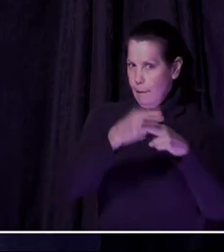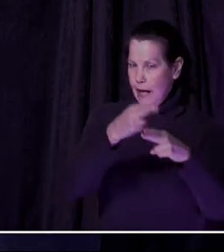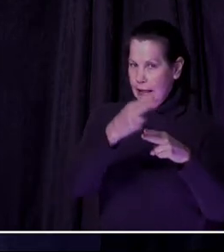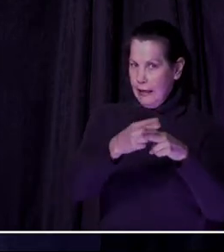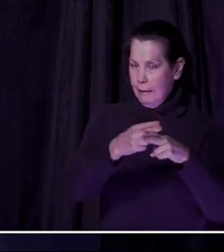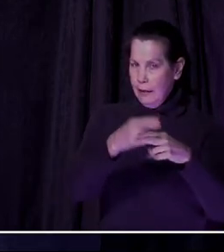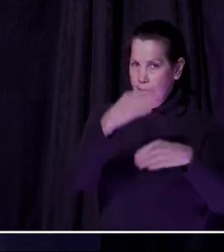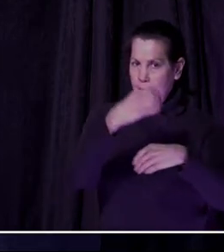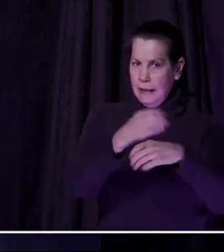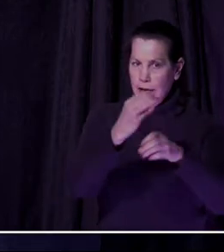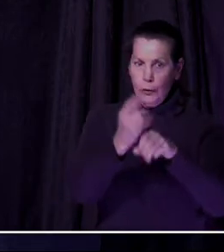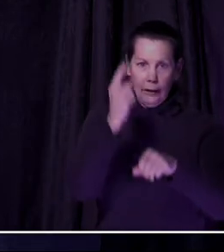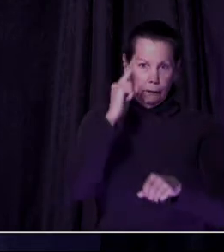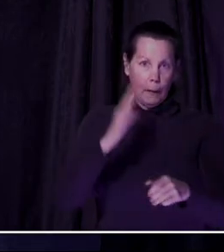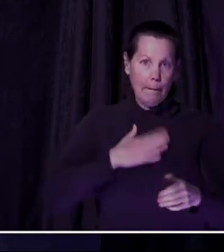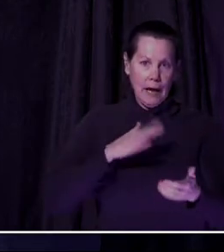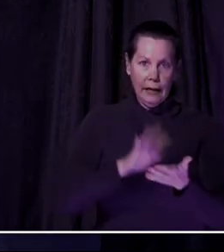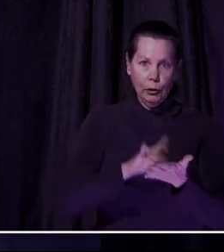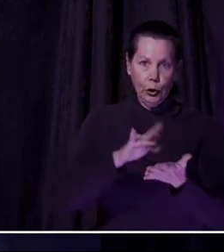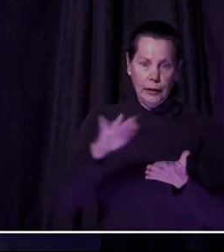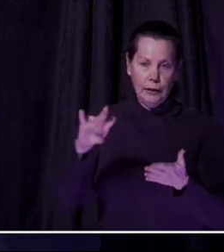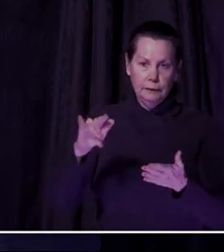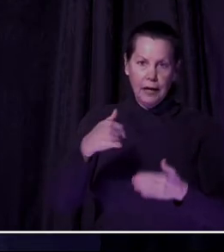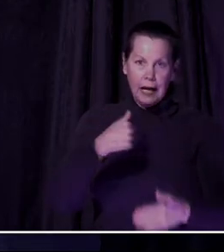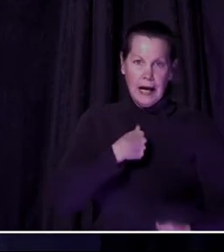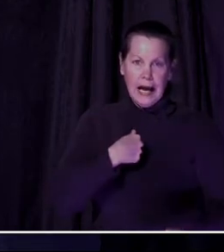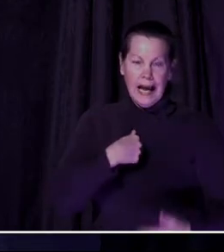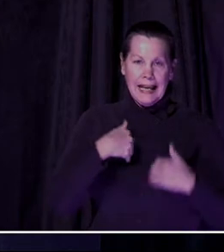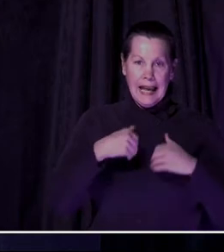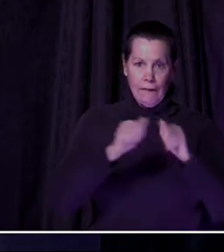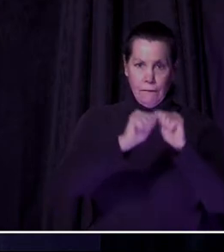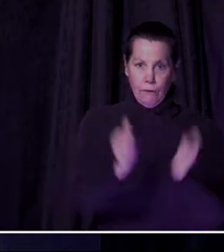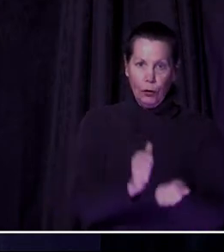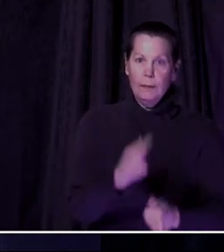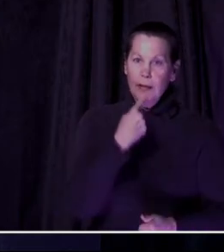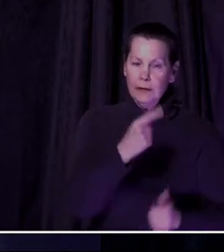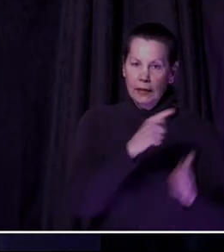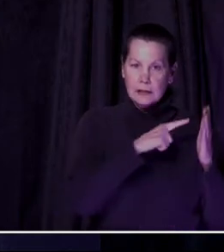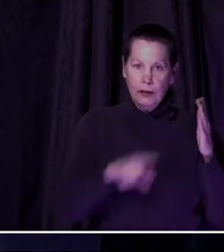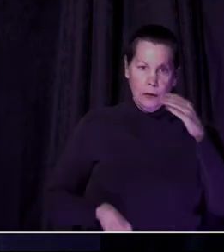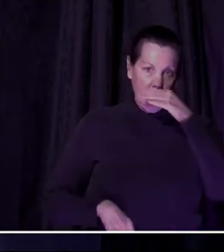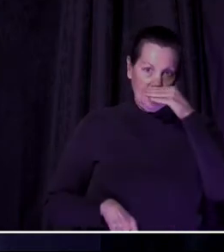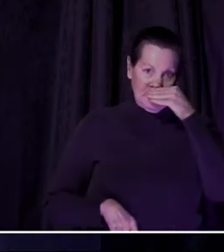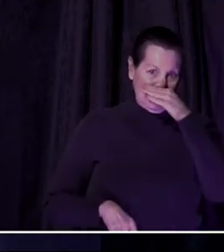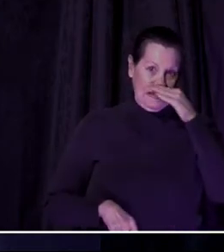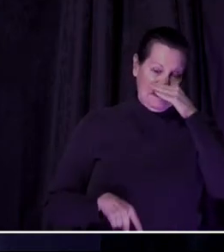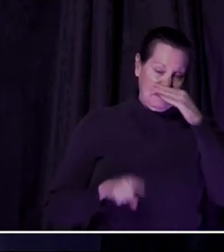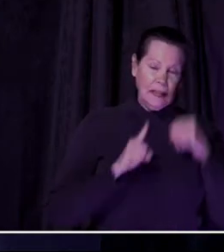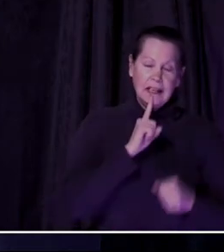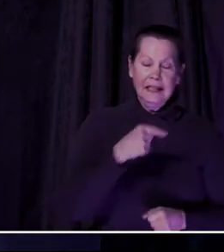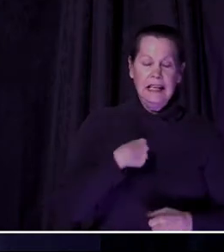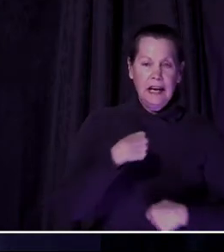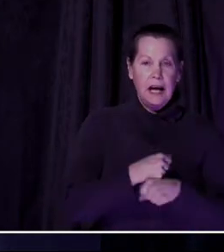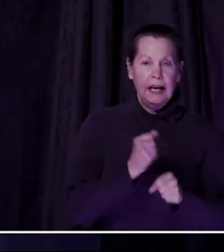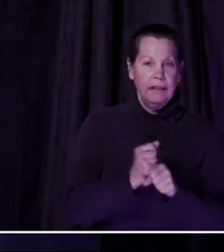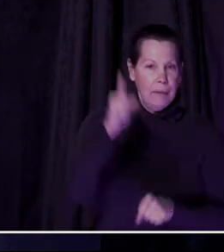is created for my glory, I have formed them, says the Lord. Indeed, I have made